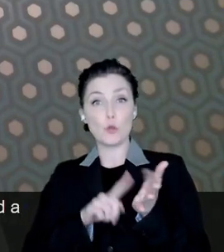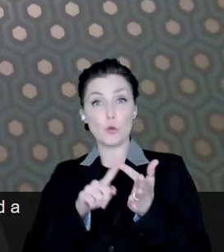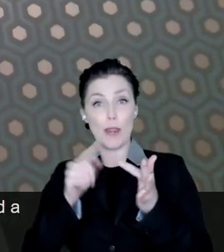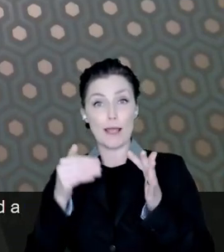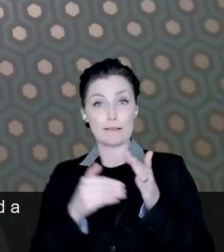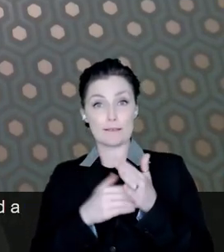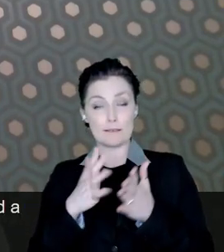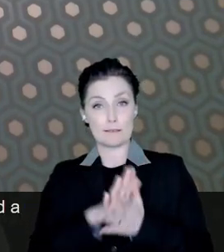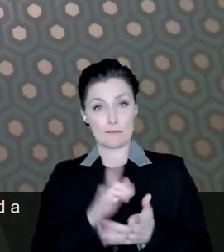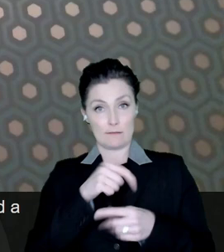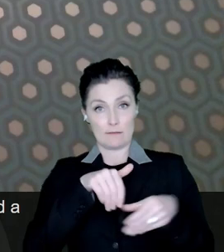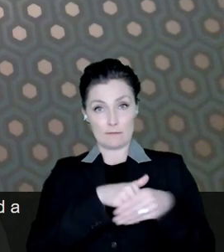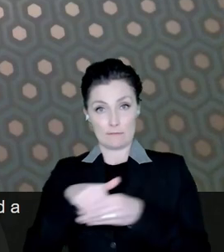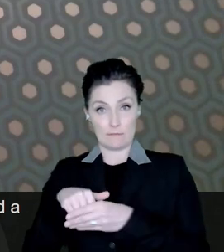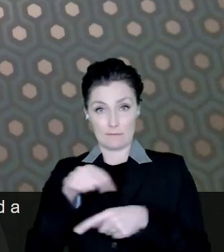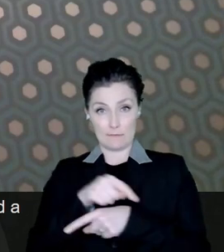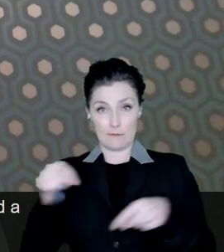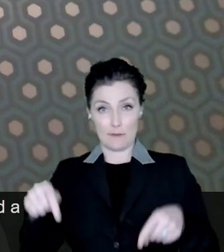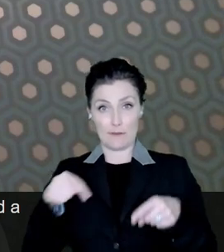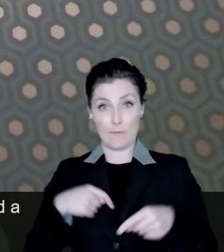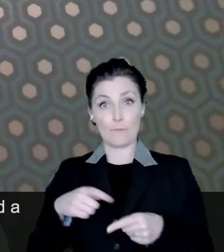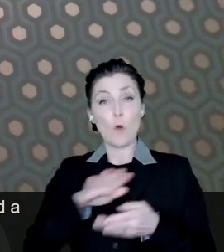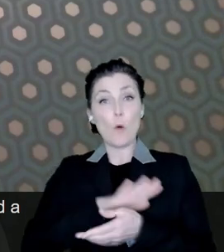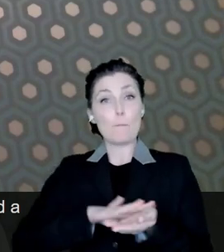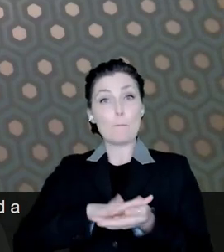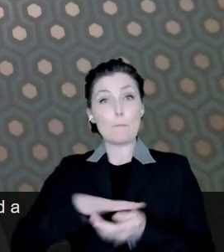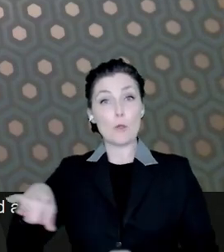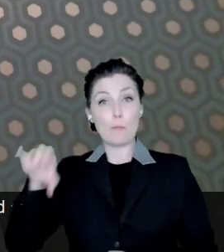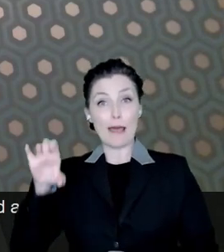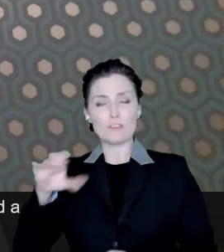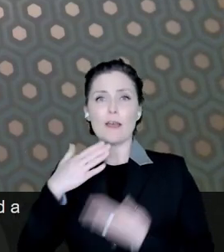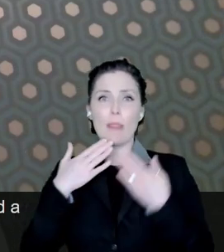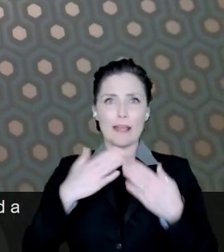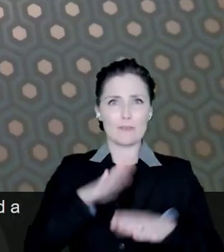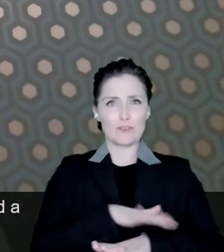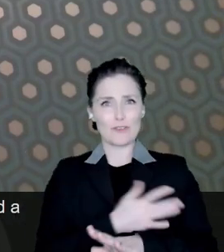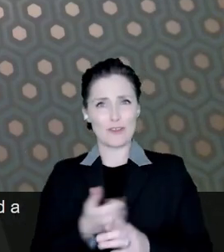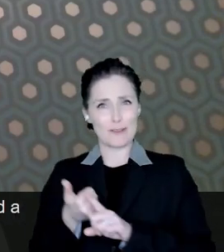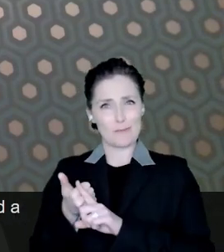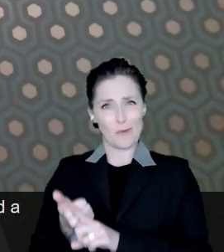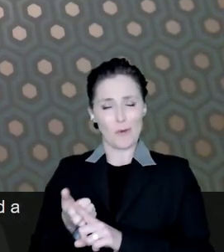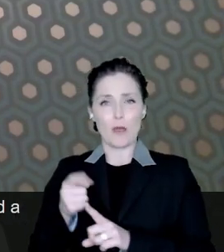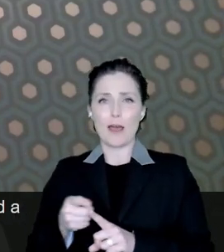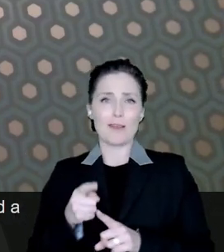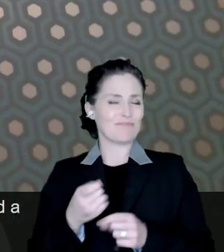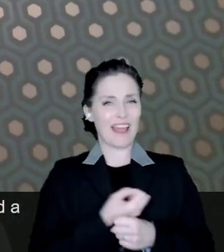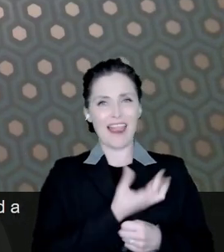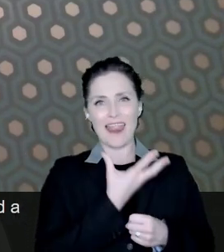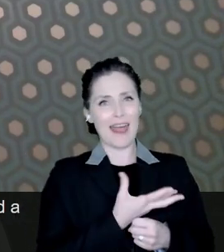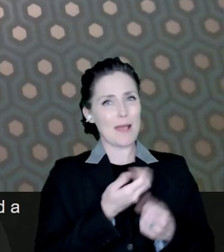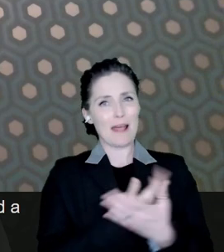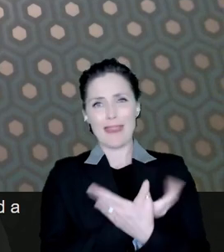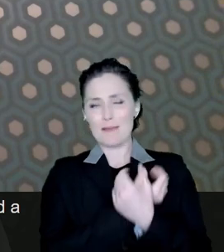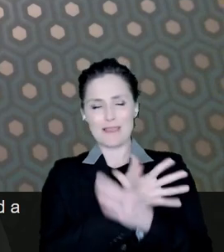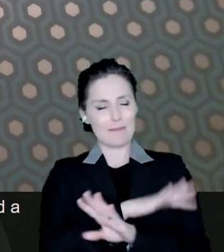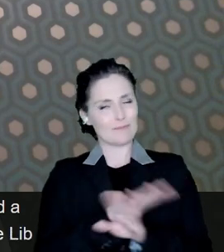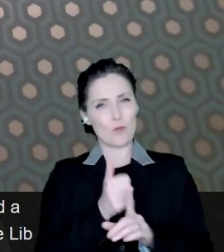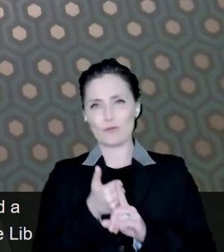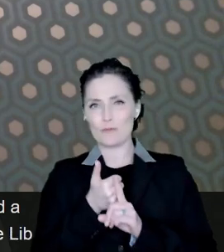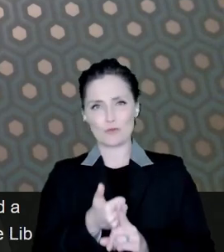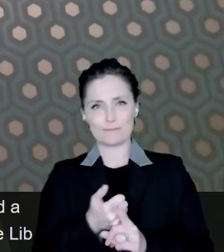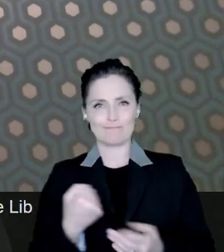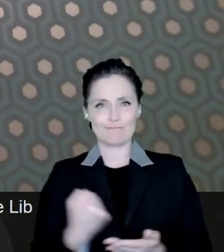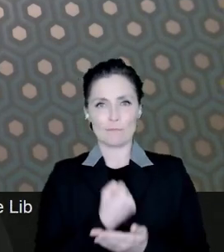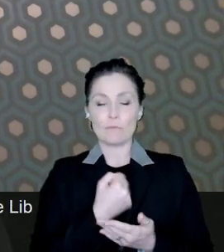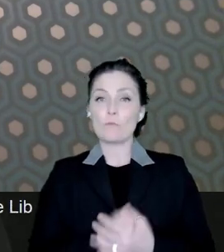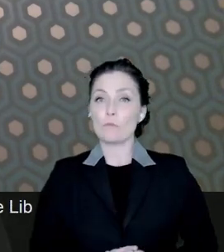the Green Group for supporting that motion. Unfortunately, Labour and Lib Dems did not support the motion. I think with something like the ULEZ charge,